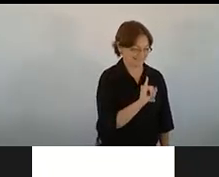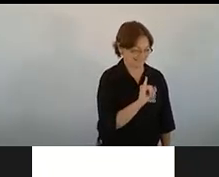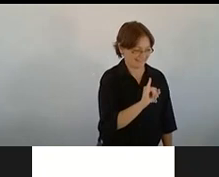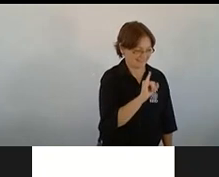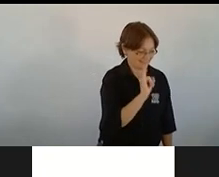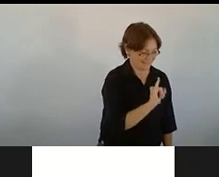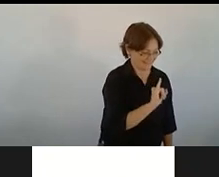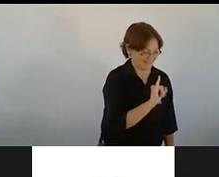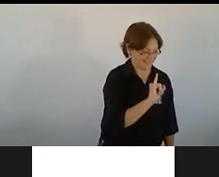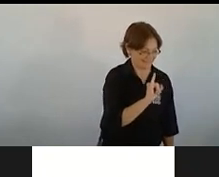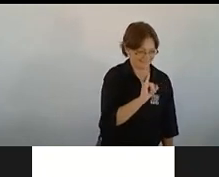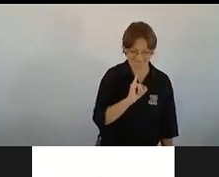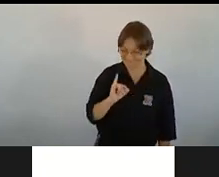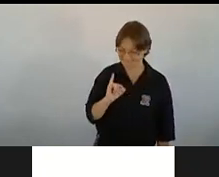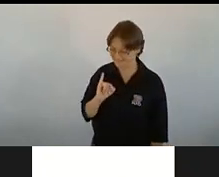I.